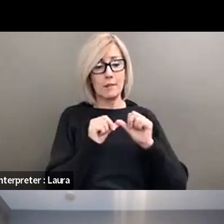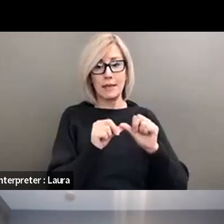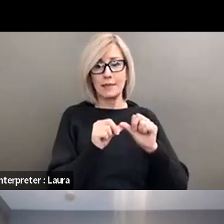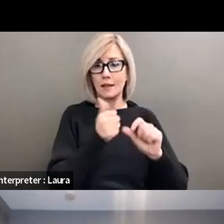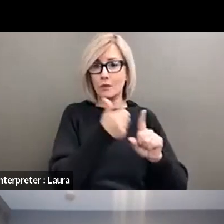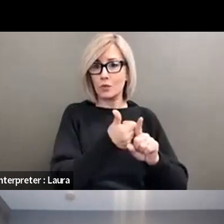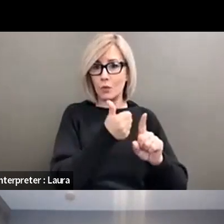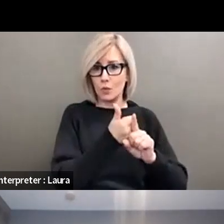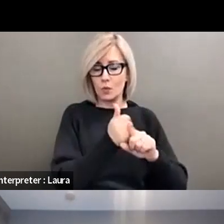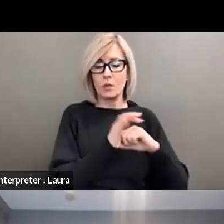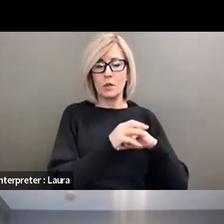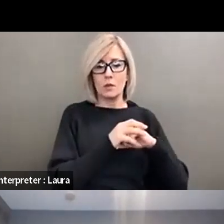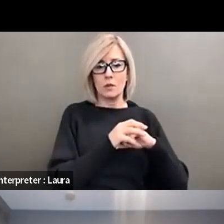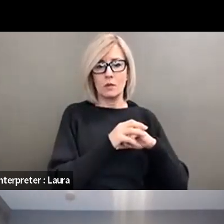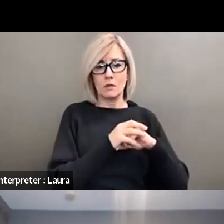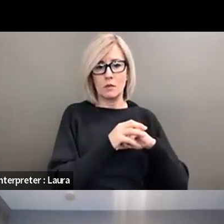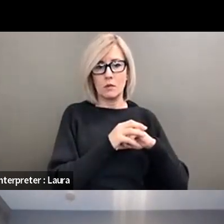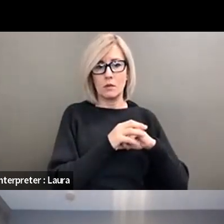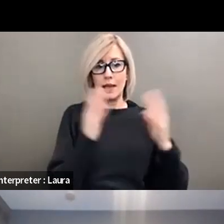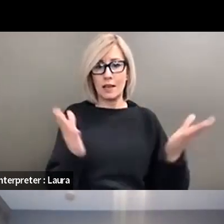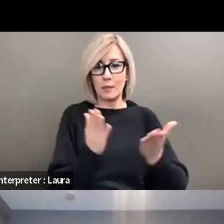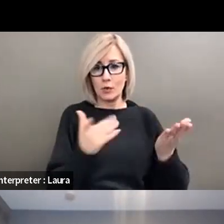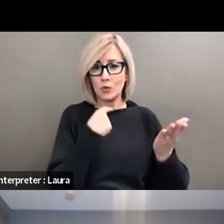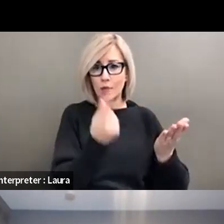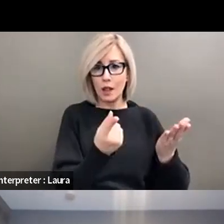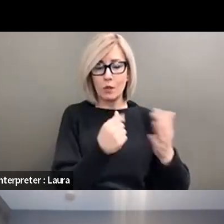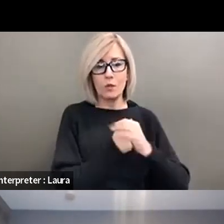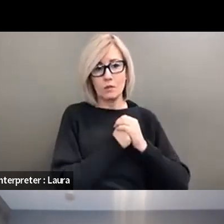own. And I'm here to tell you,